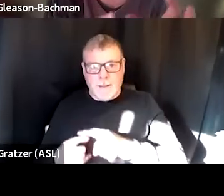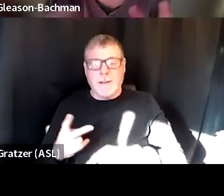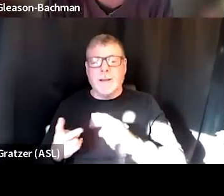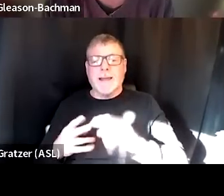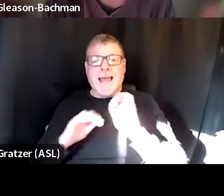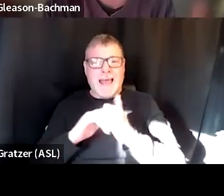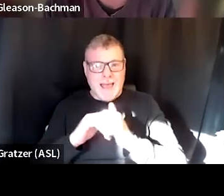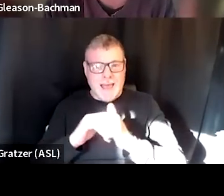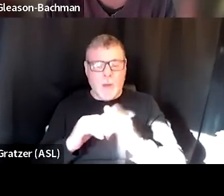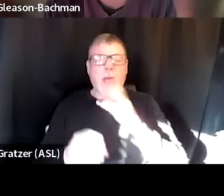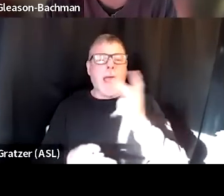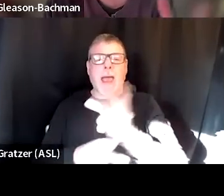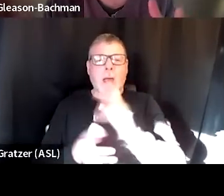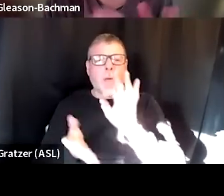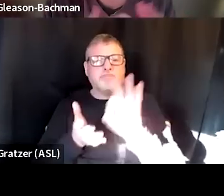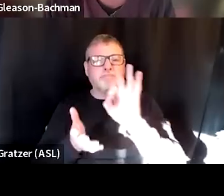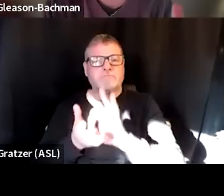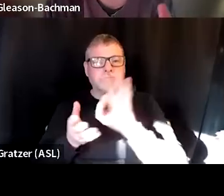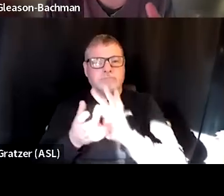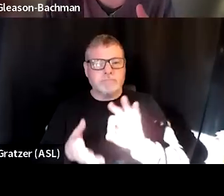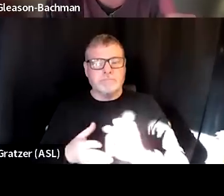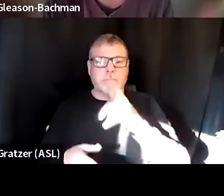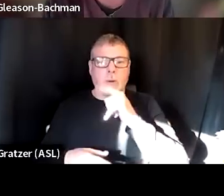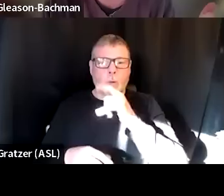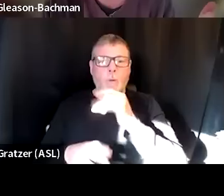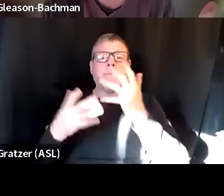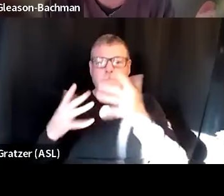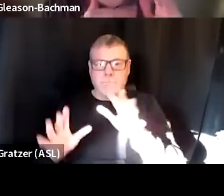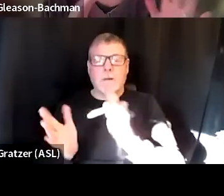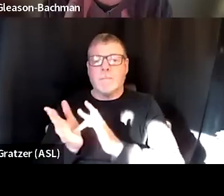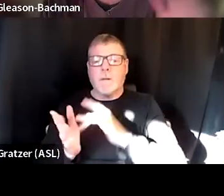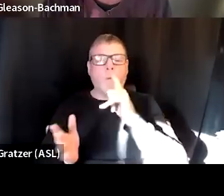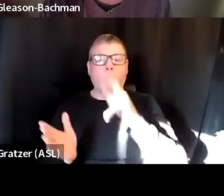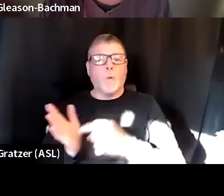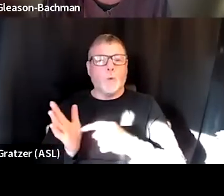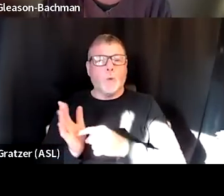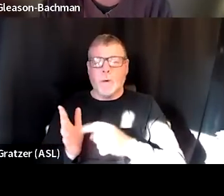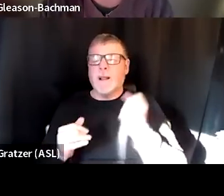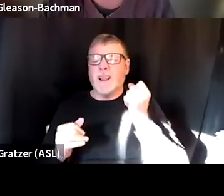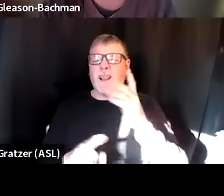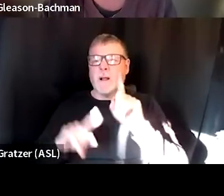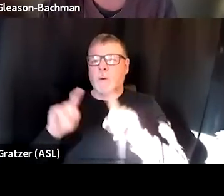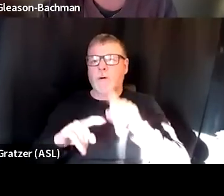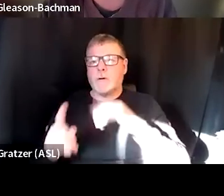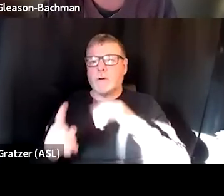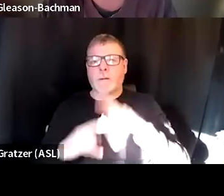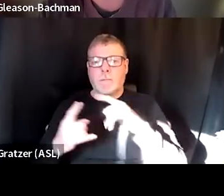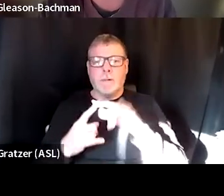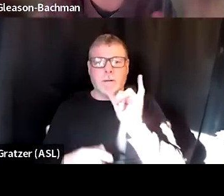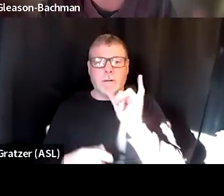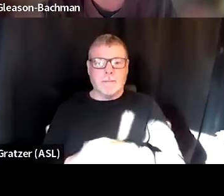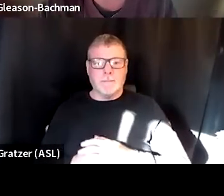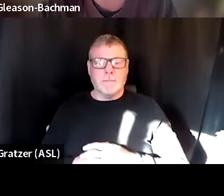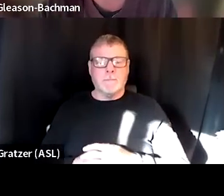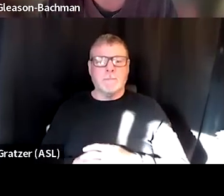it, and how do you track, who's gotten their medication and who's due. There were just a lot of questions in the Q&A about an interest in